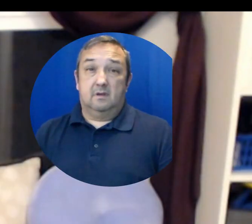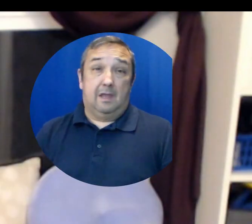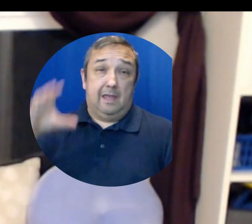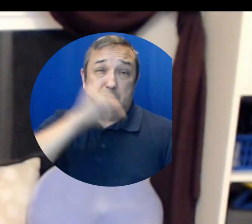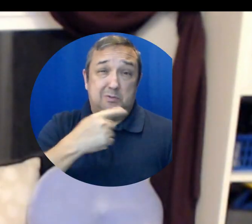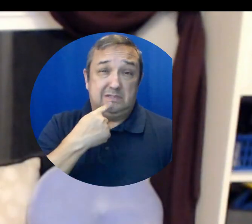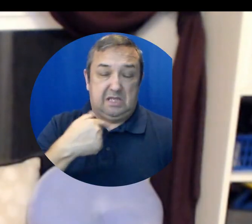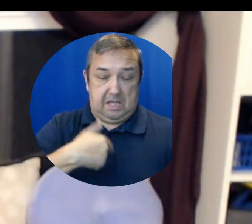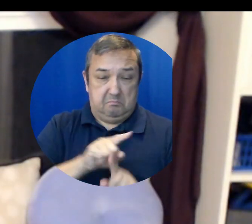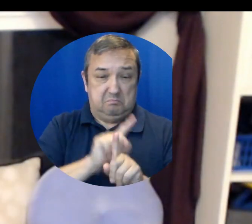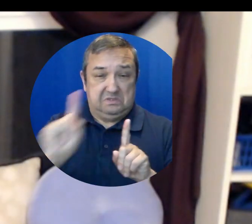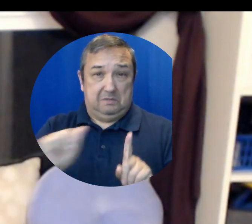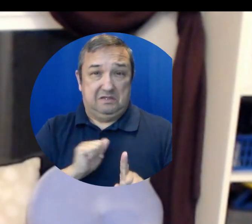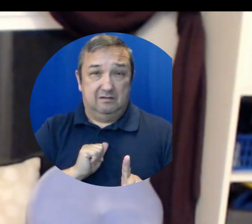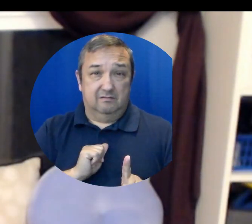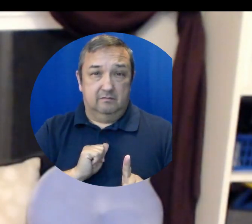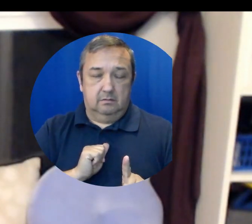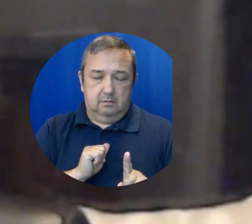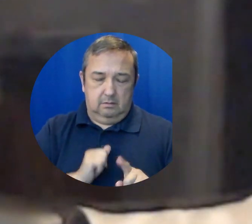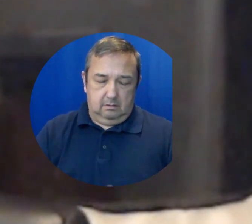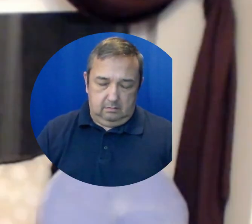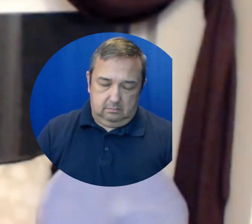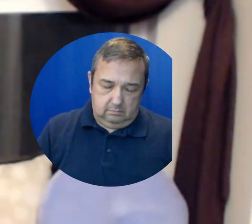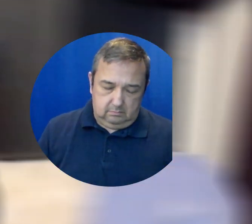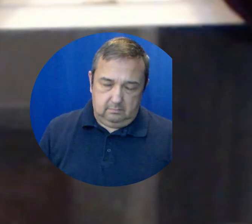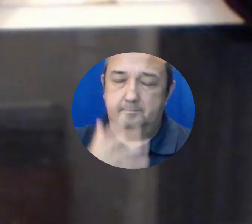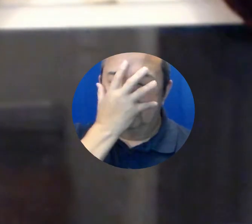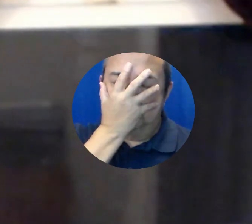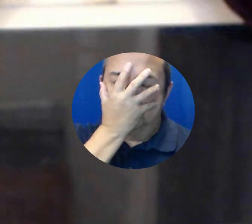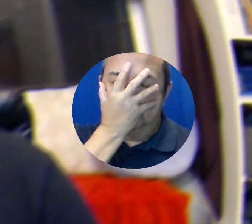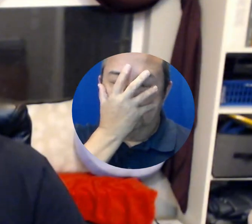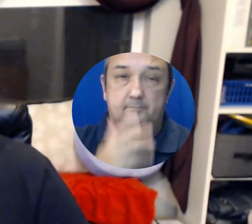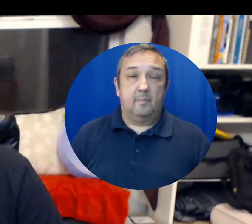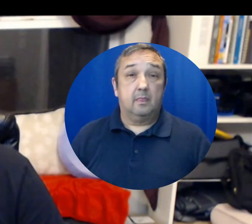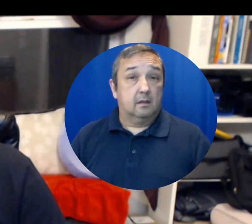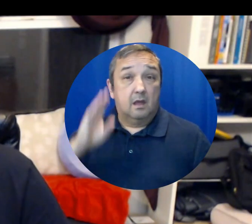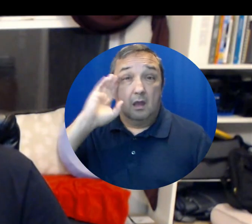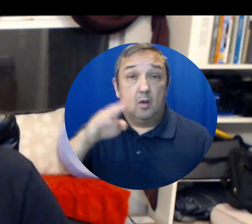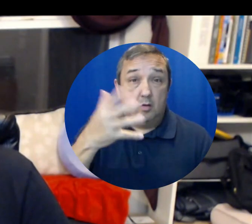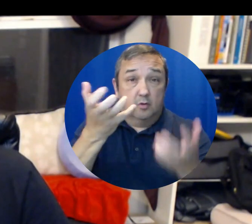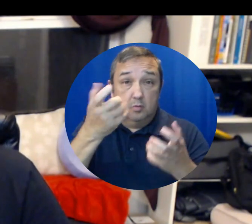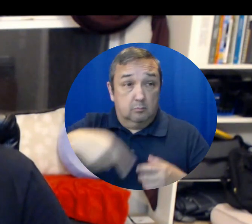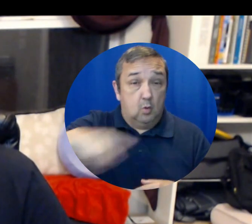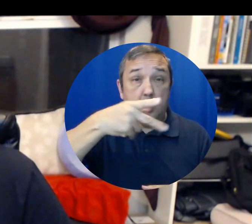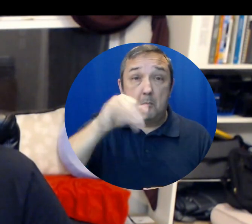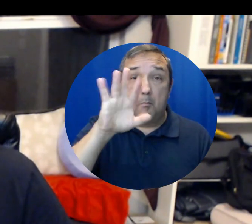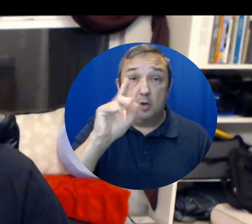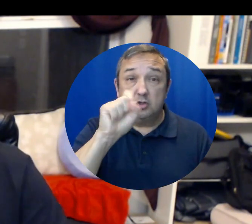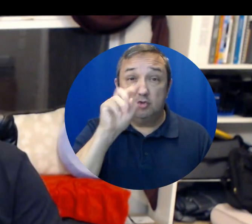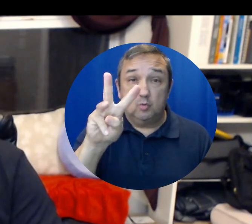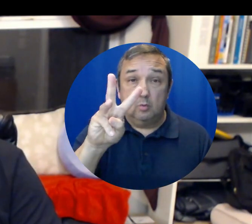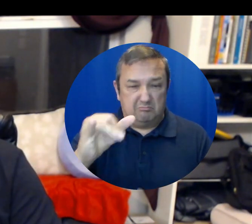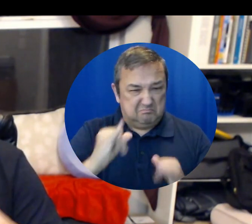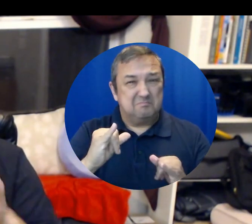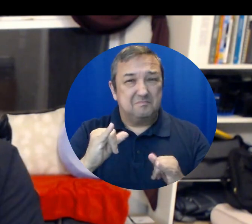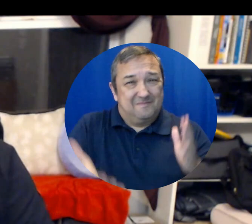I guess you could say, I'm beside myself. Wait lang. Oy, gusto mo ba nilagang baboy? Oh,